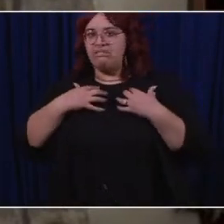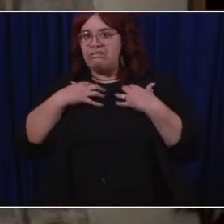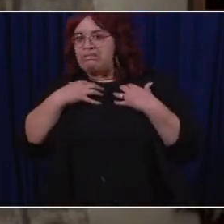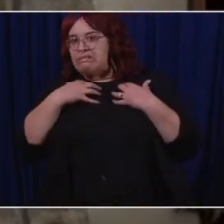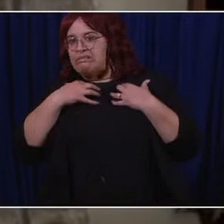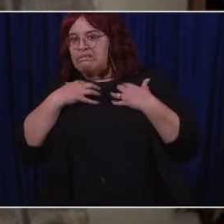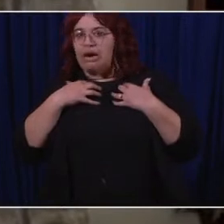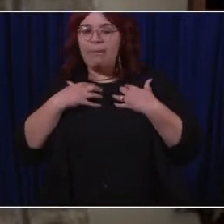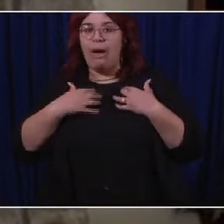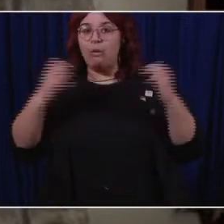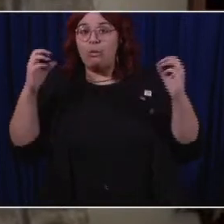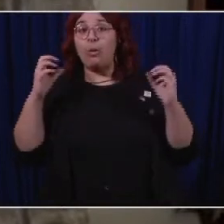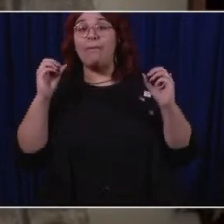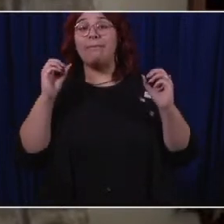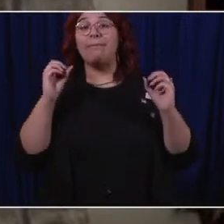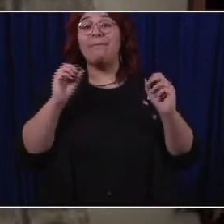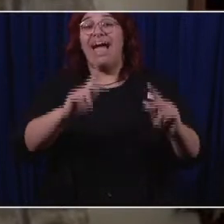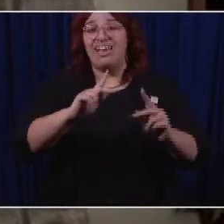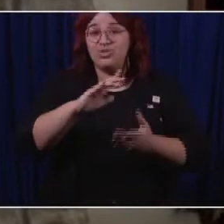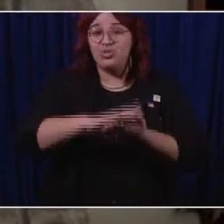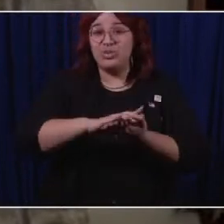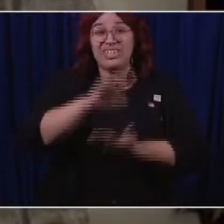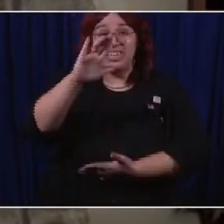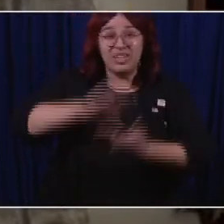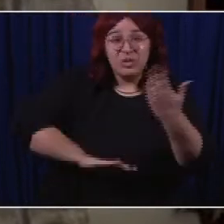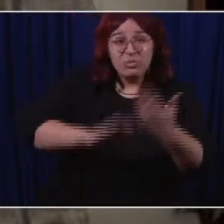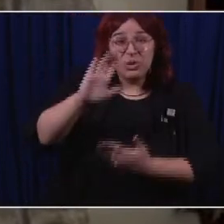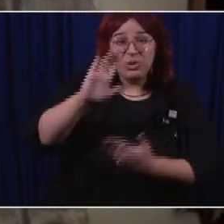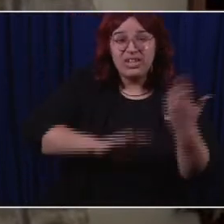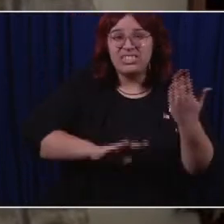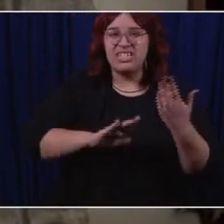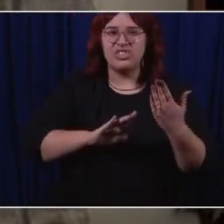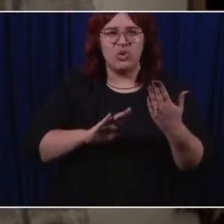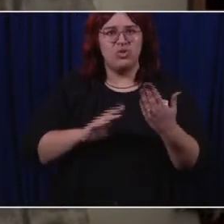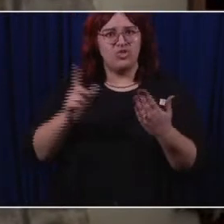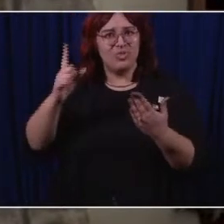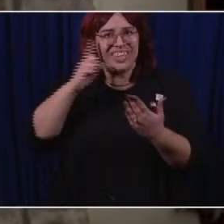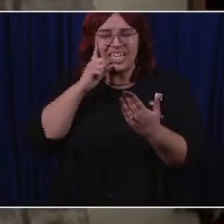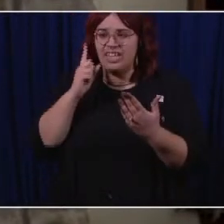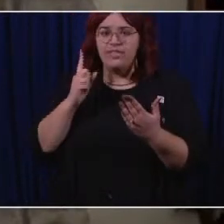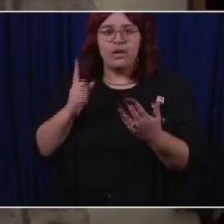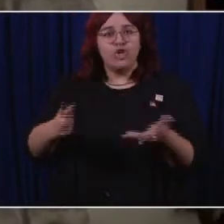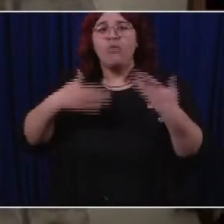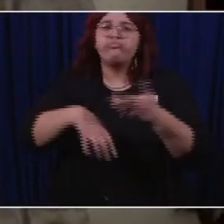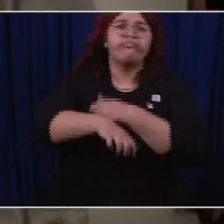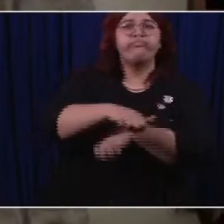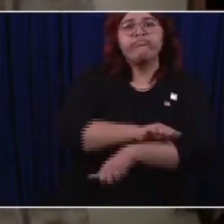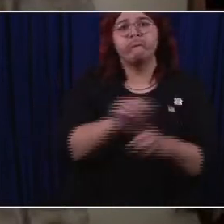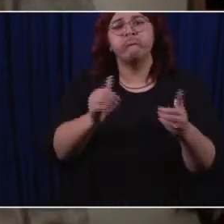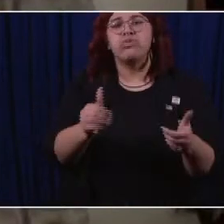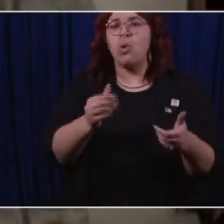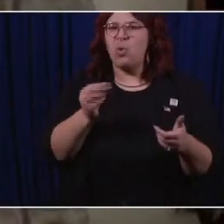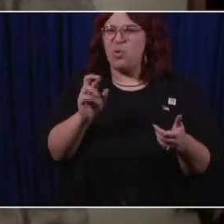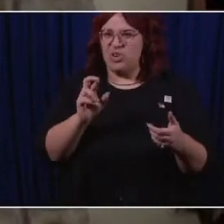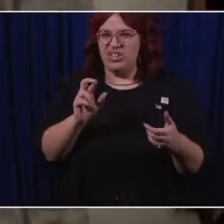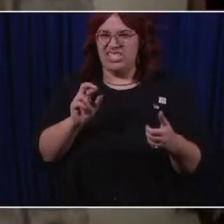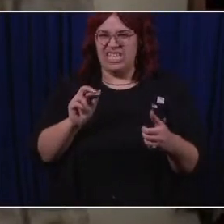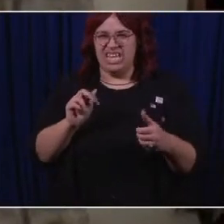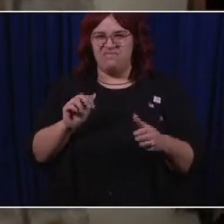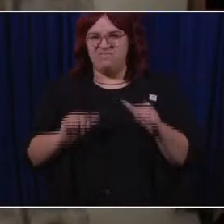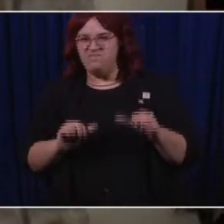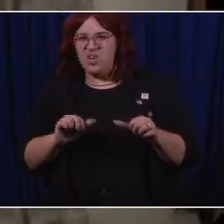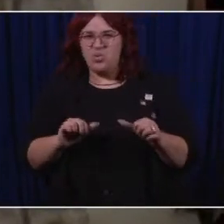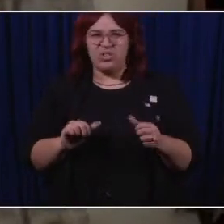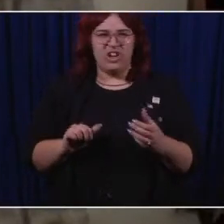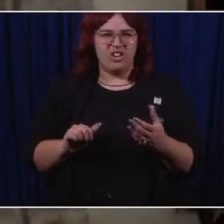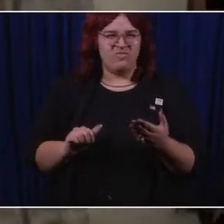fixed and improvement underway soon, or do you think they'll be hesitant? Well, I think all the schools have said they're going to open except one. I